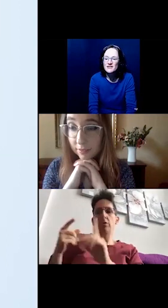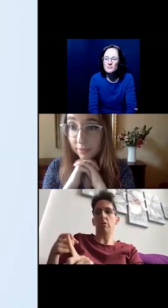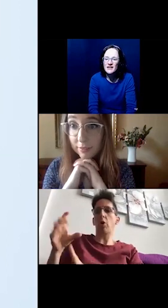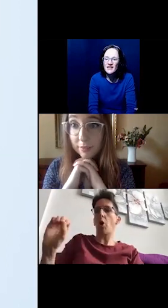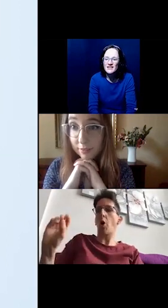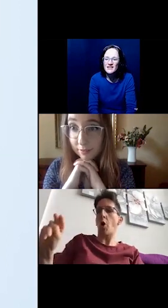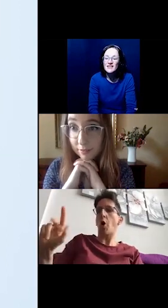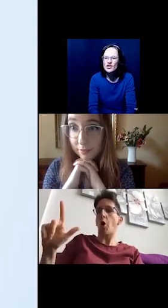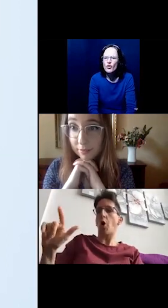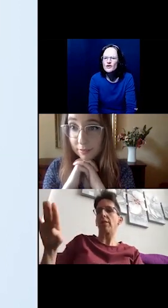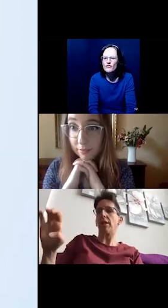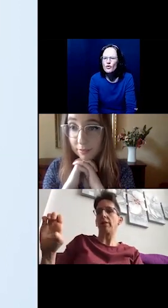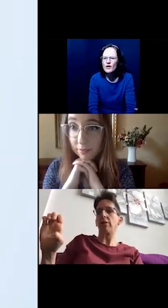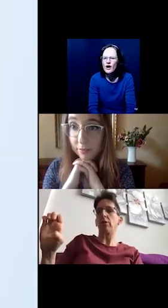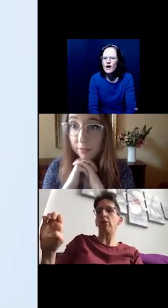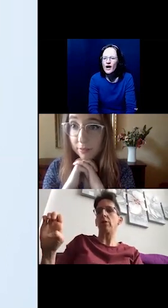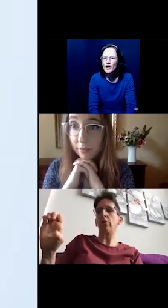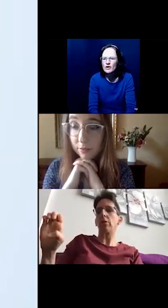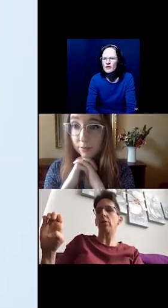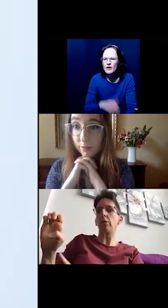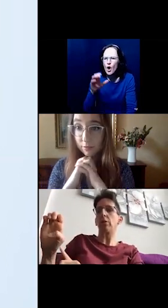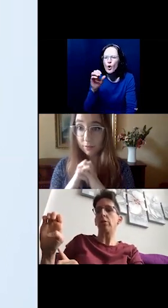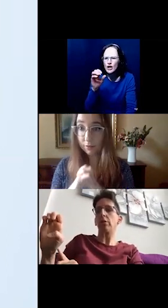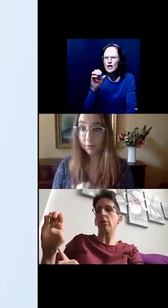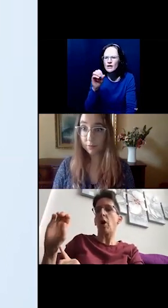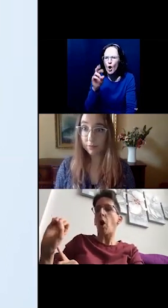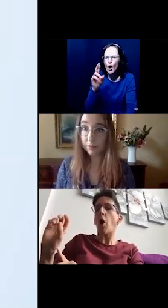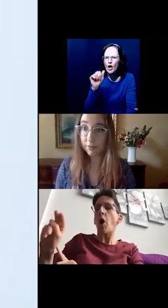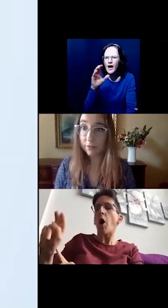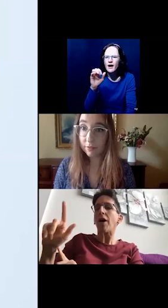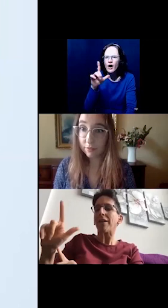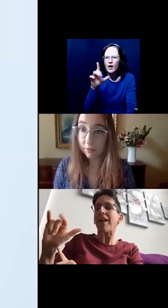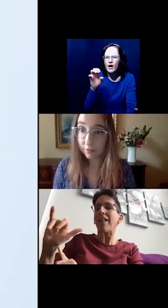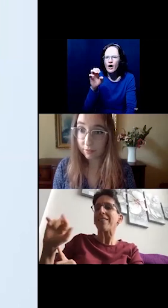Yes, because it's a course for Oracle.